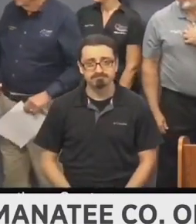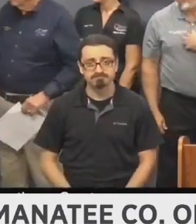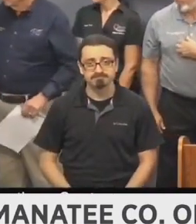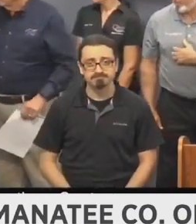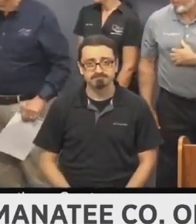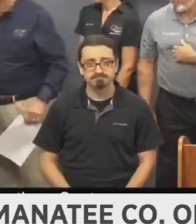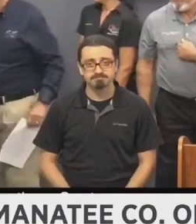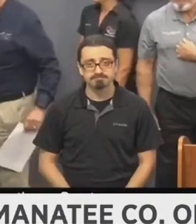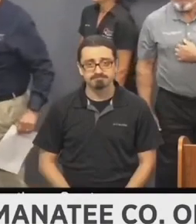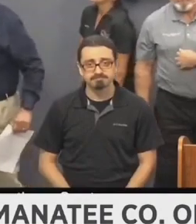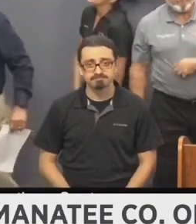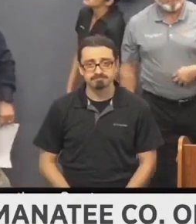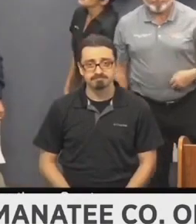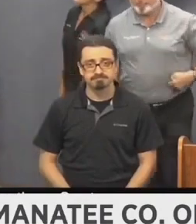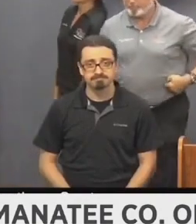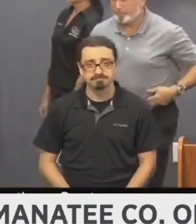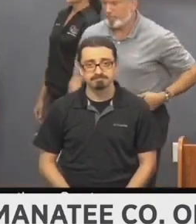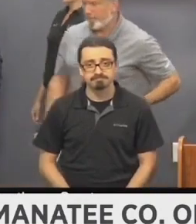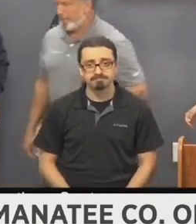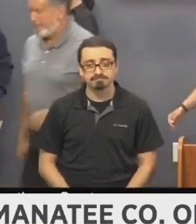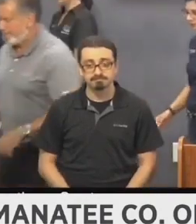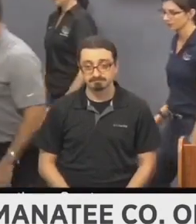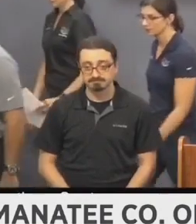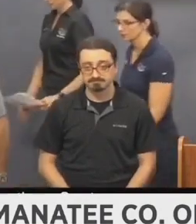After the door. Yeah, go upstairs too.